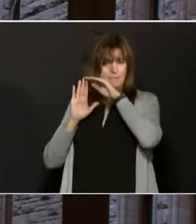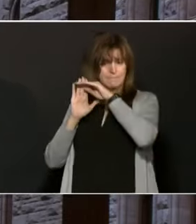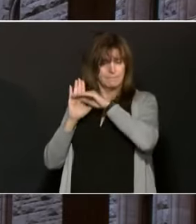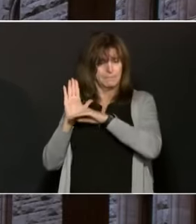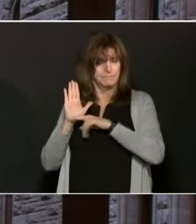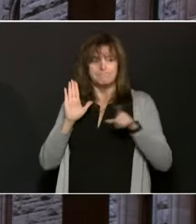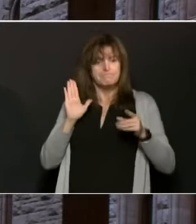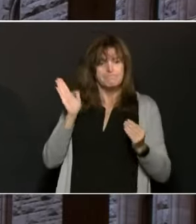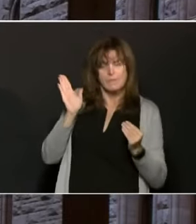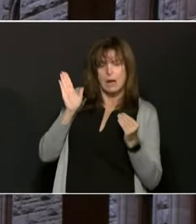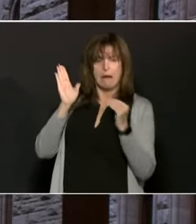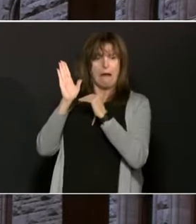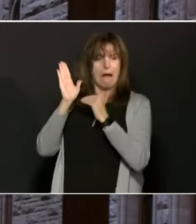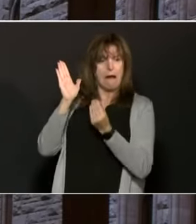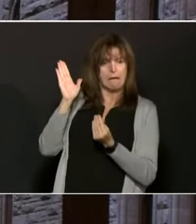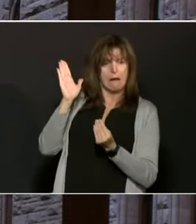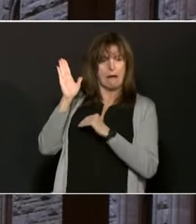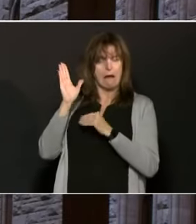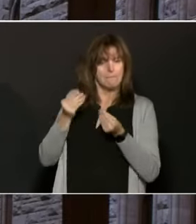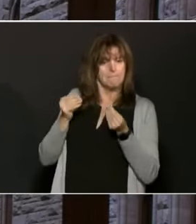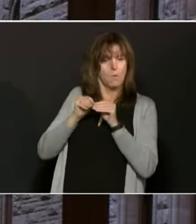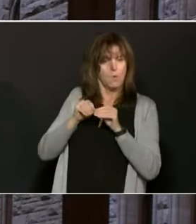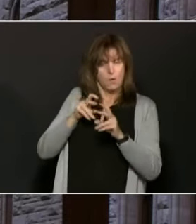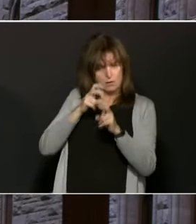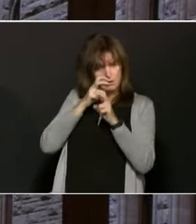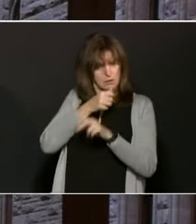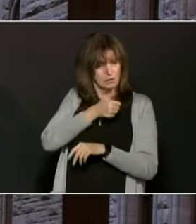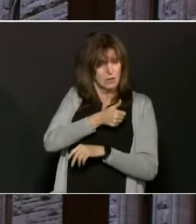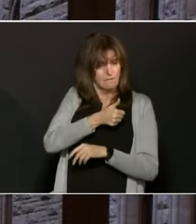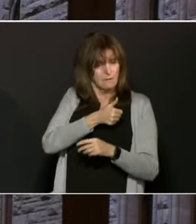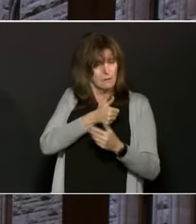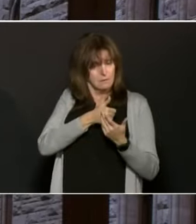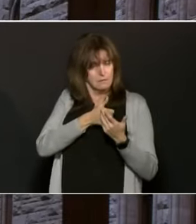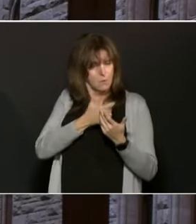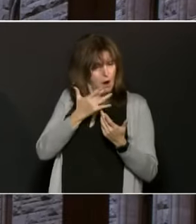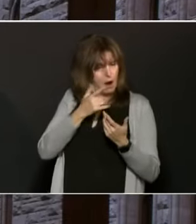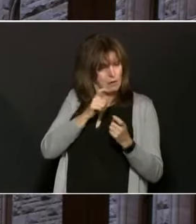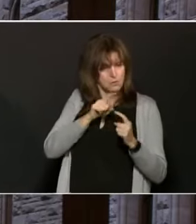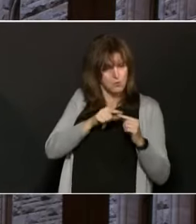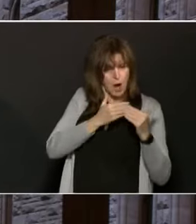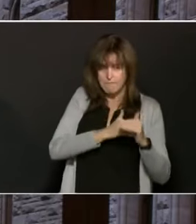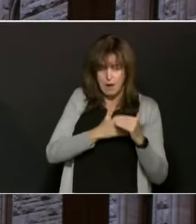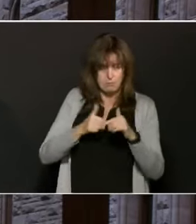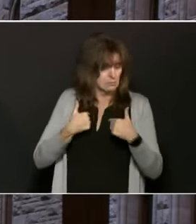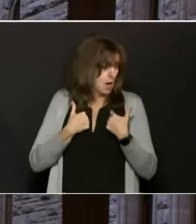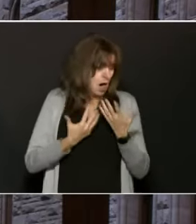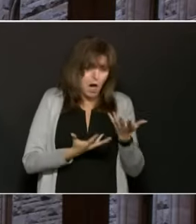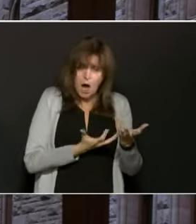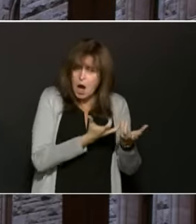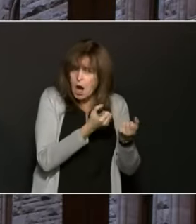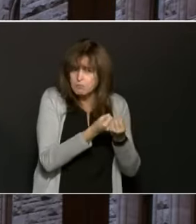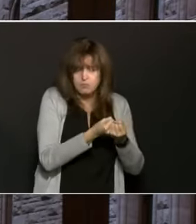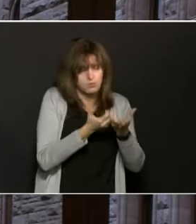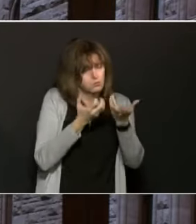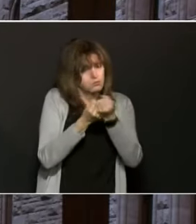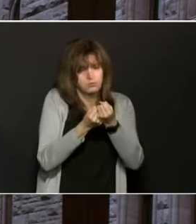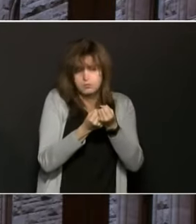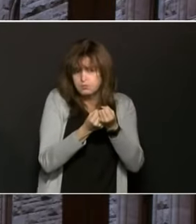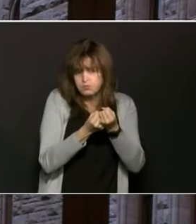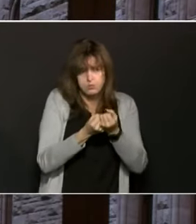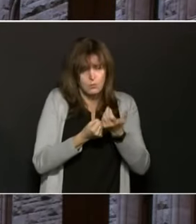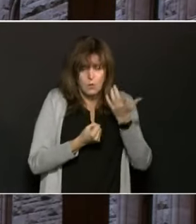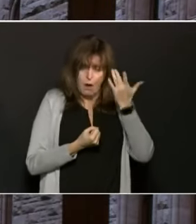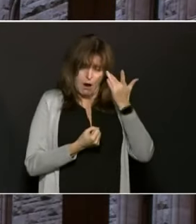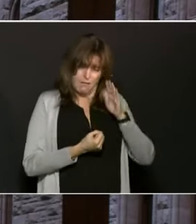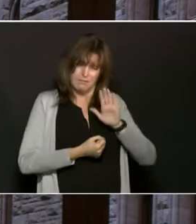see certain areas that they want to put more restrictions in, and we of course applaud them for doing that, as they know where their risk factors are